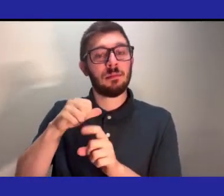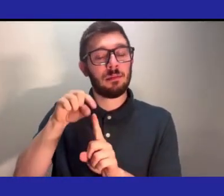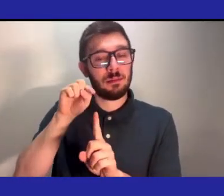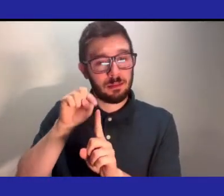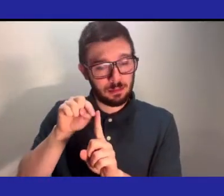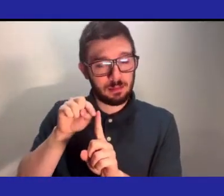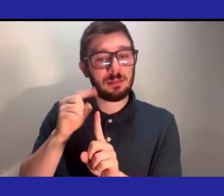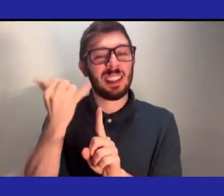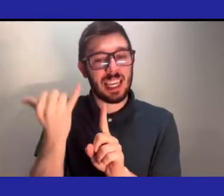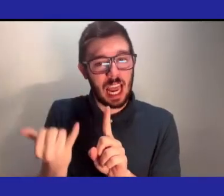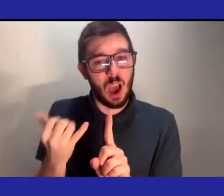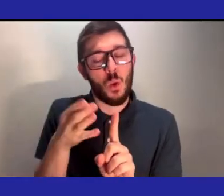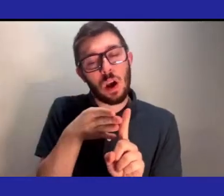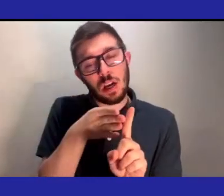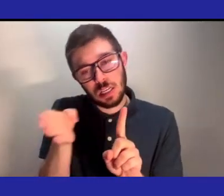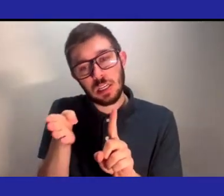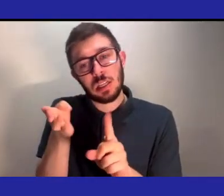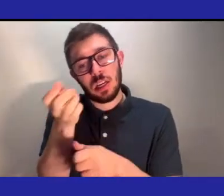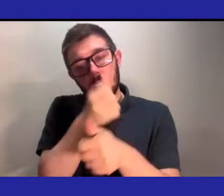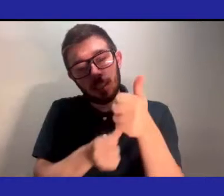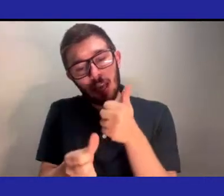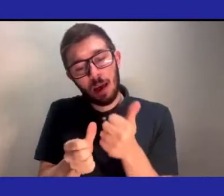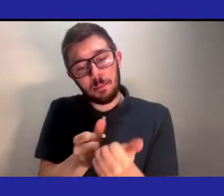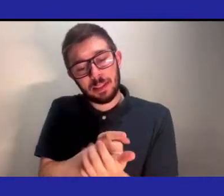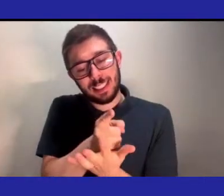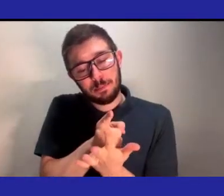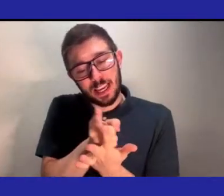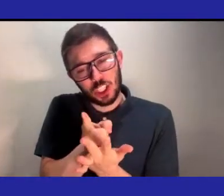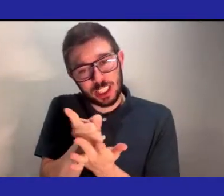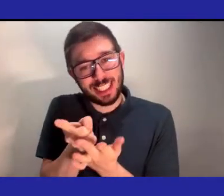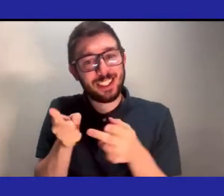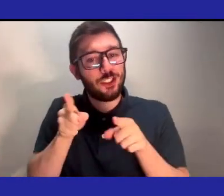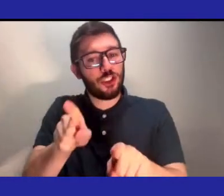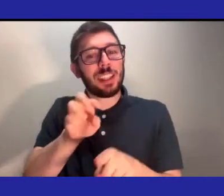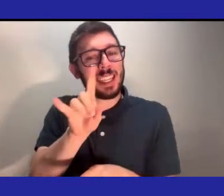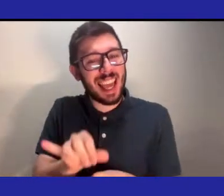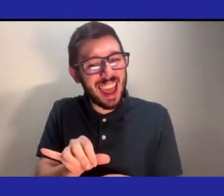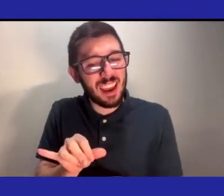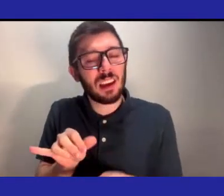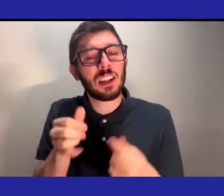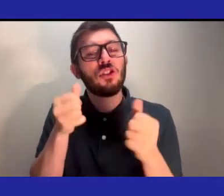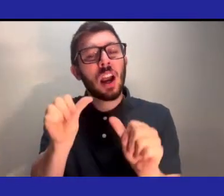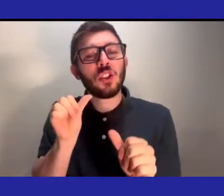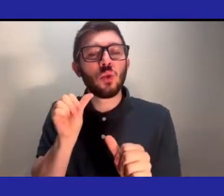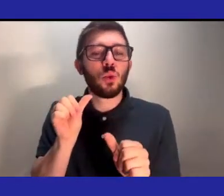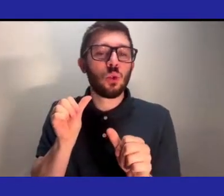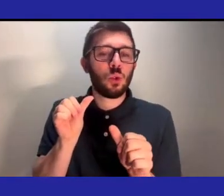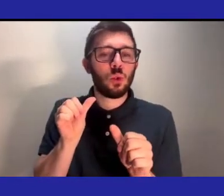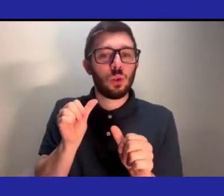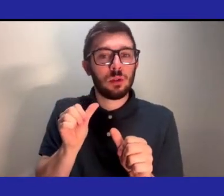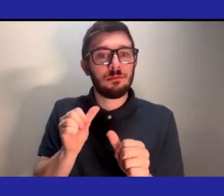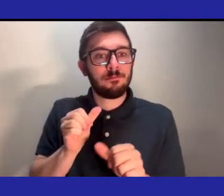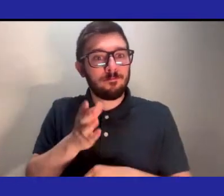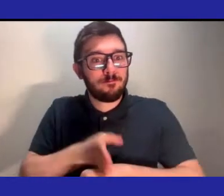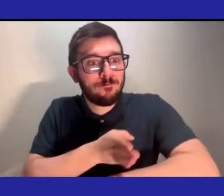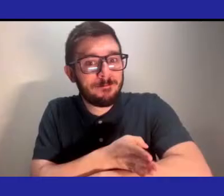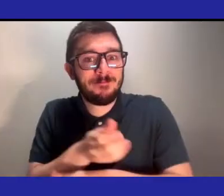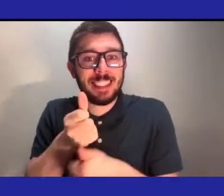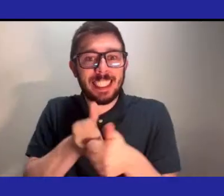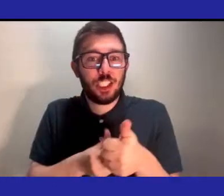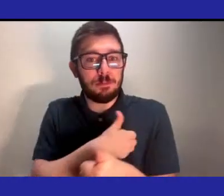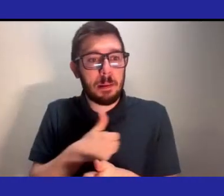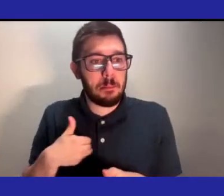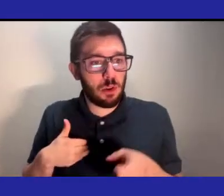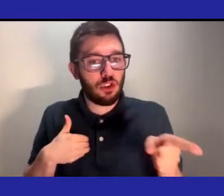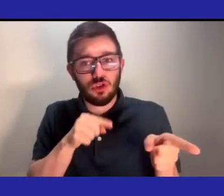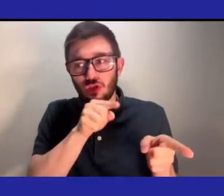into the subspecialties, the Tour 2 during the day, trying to make each member more productive, bring in systems that we can